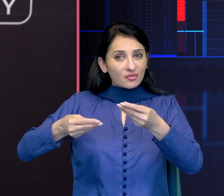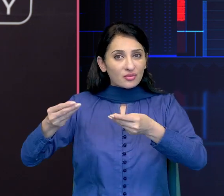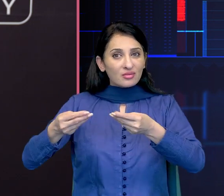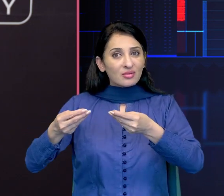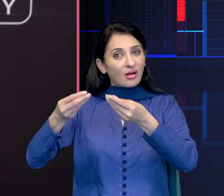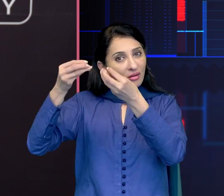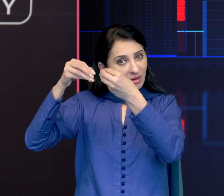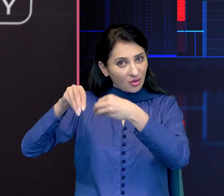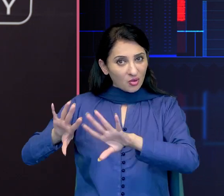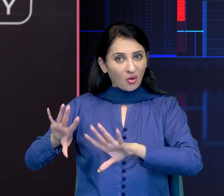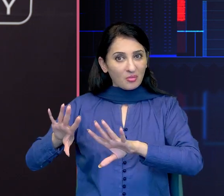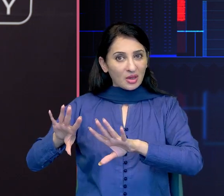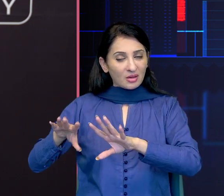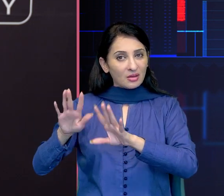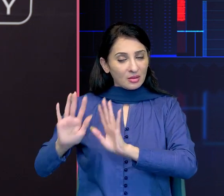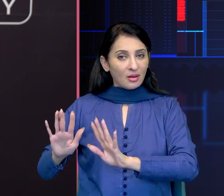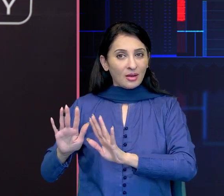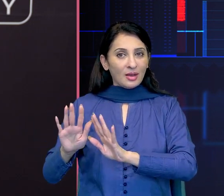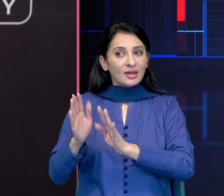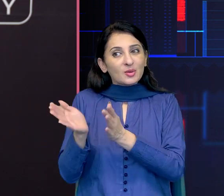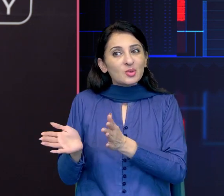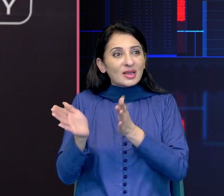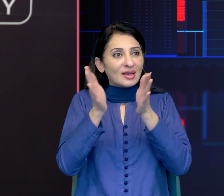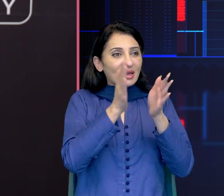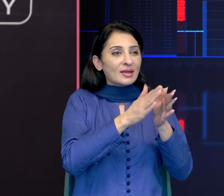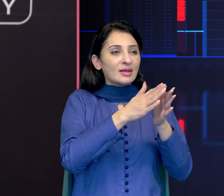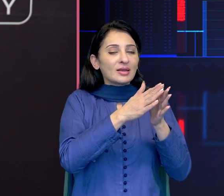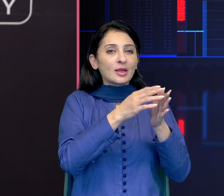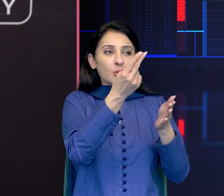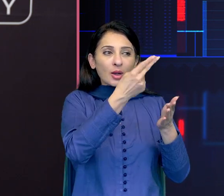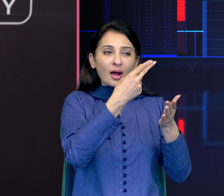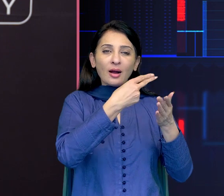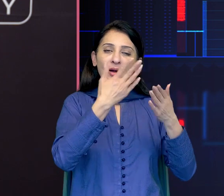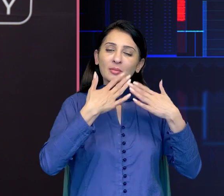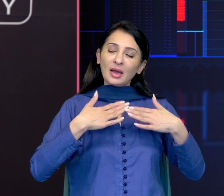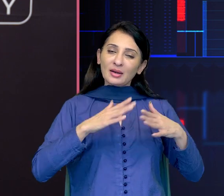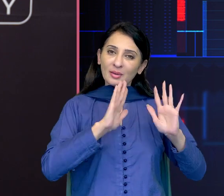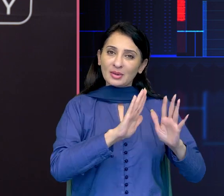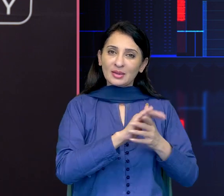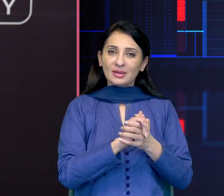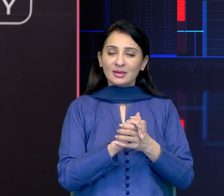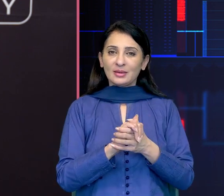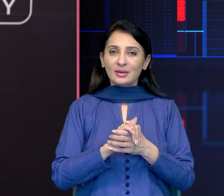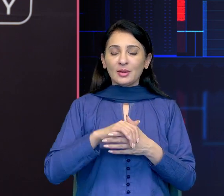and the weariness because of the